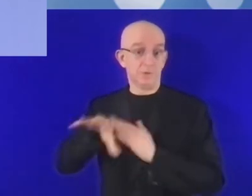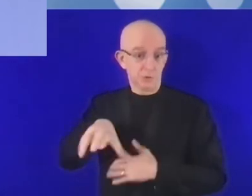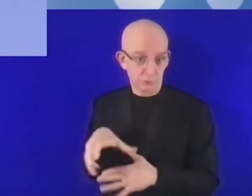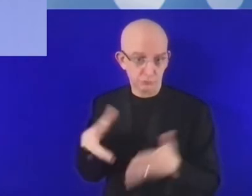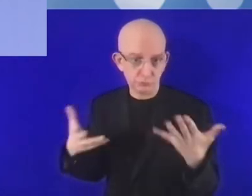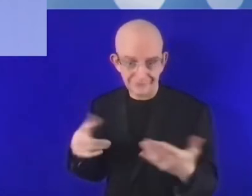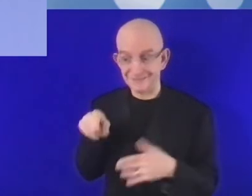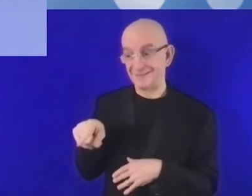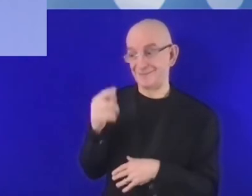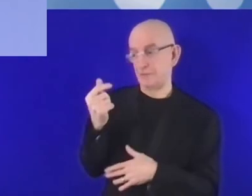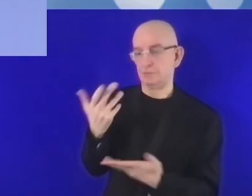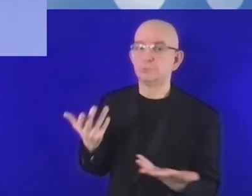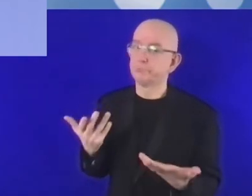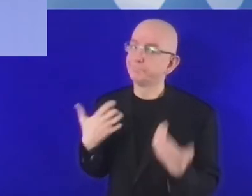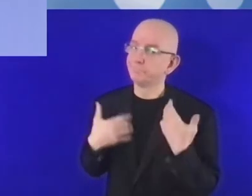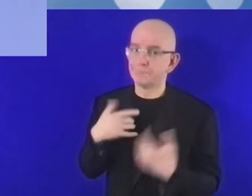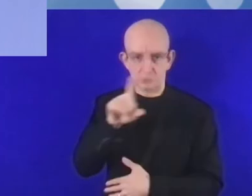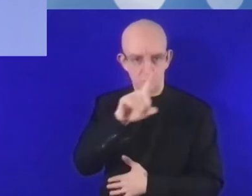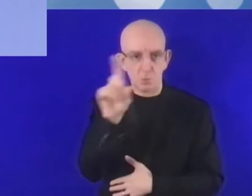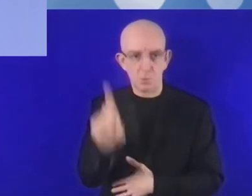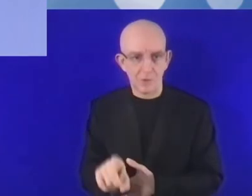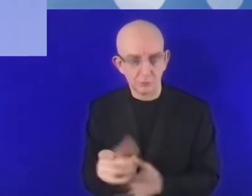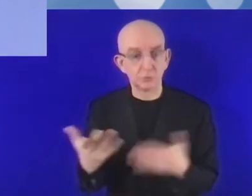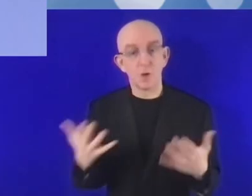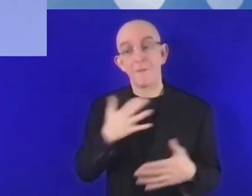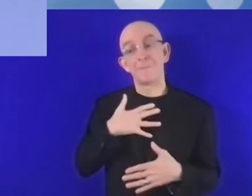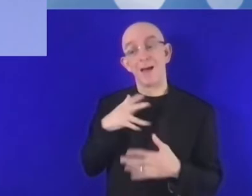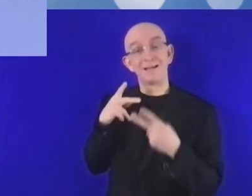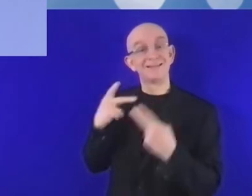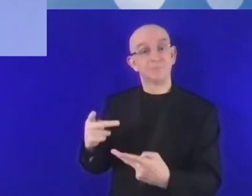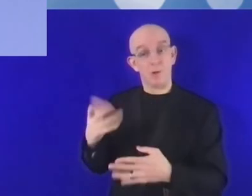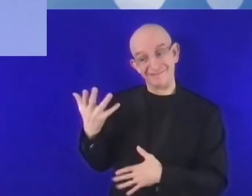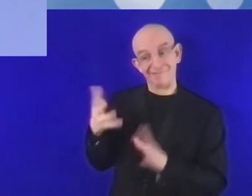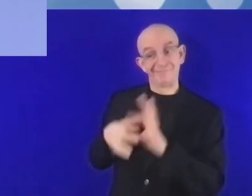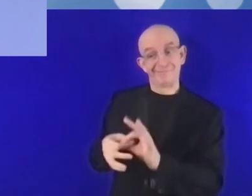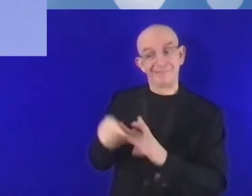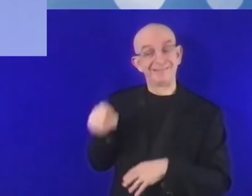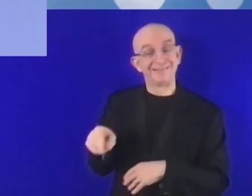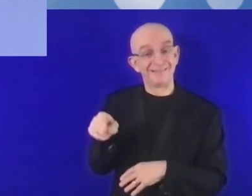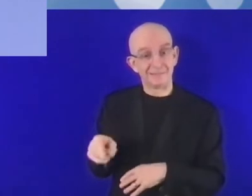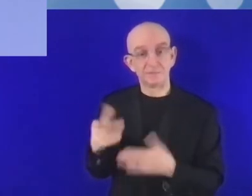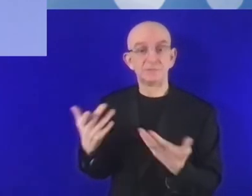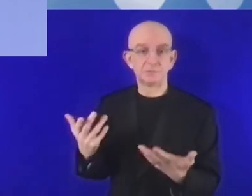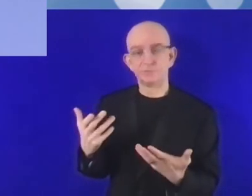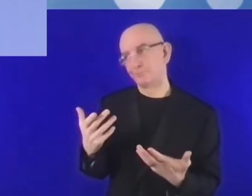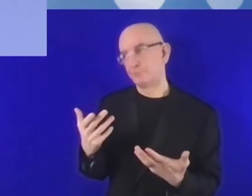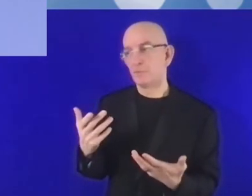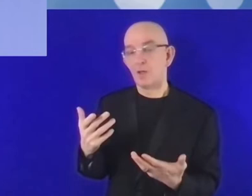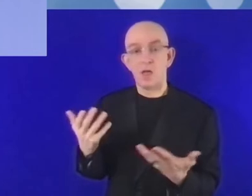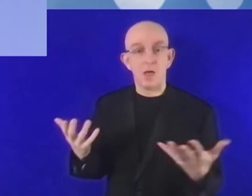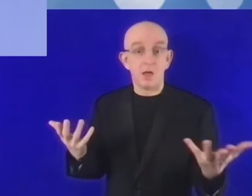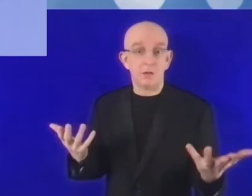prefer all all because uh we need to have different options exactly for